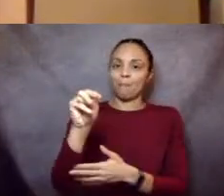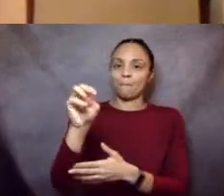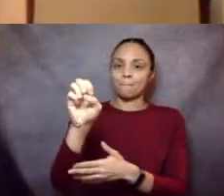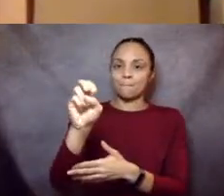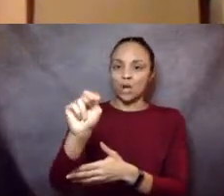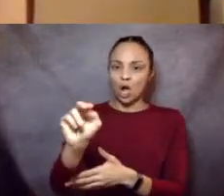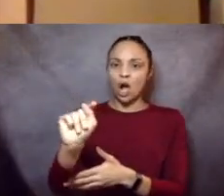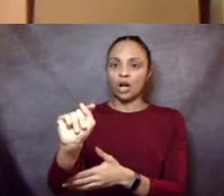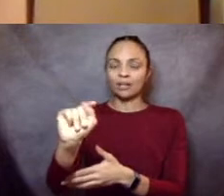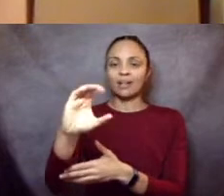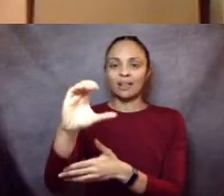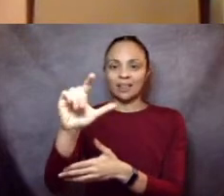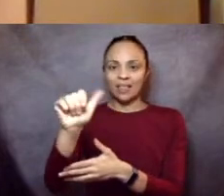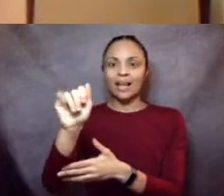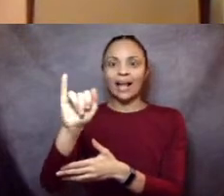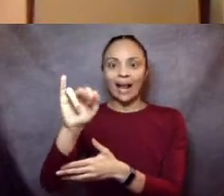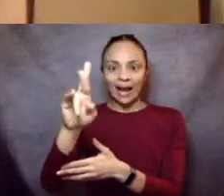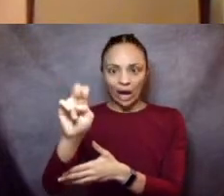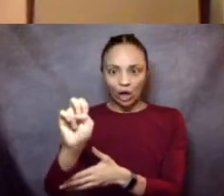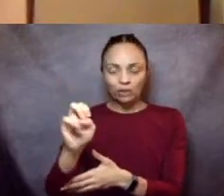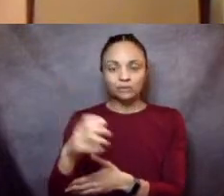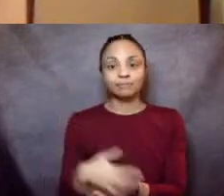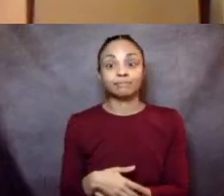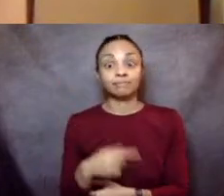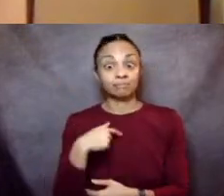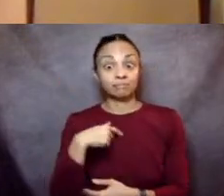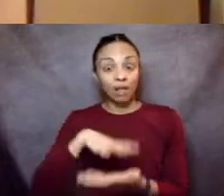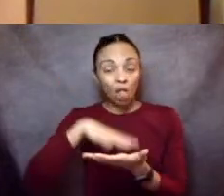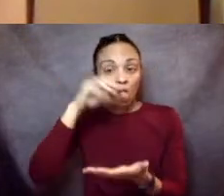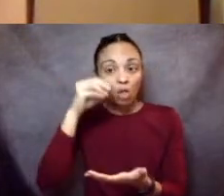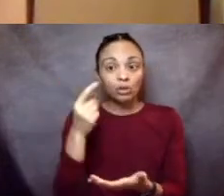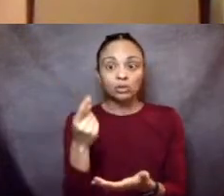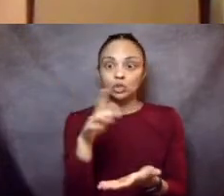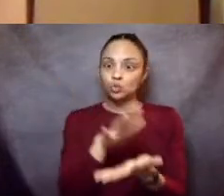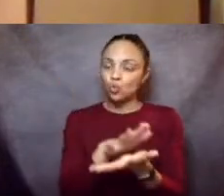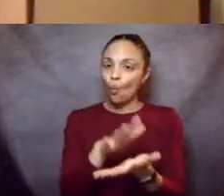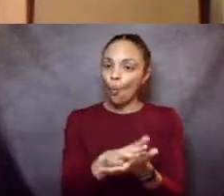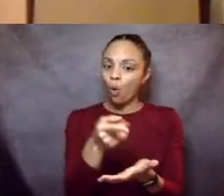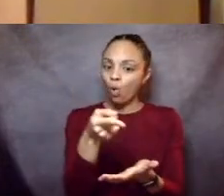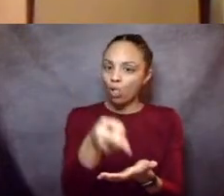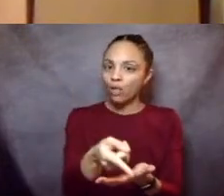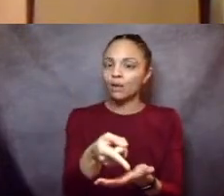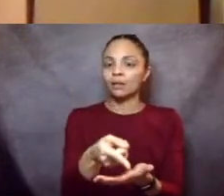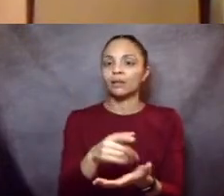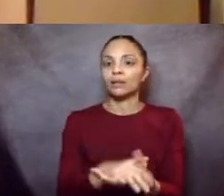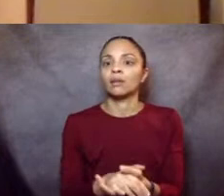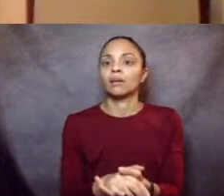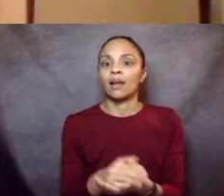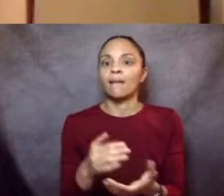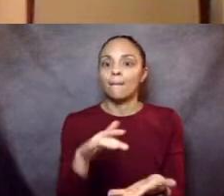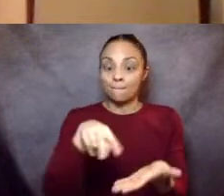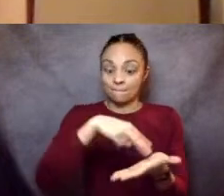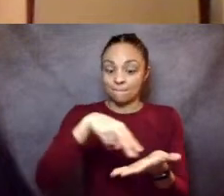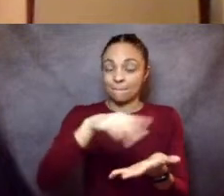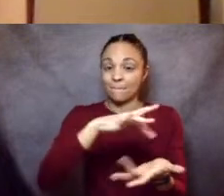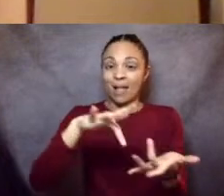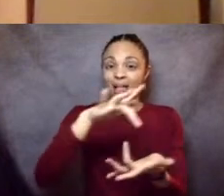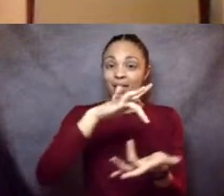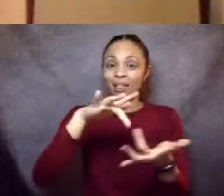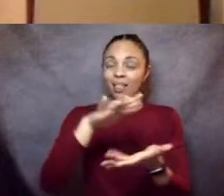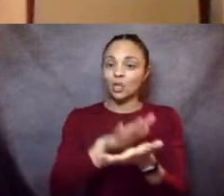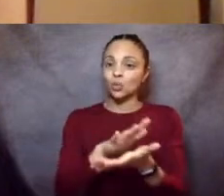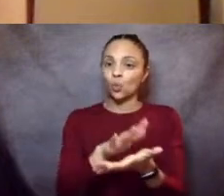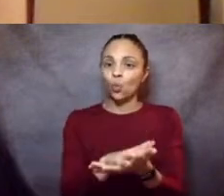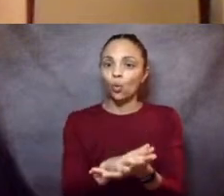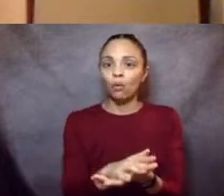discovered that there was a school called Garden State Ballet. And it was in Newark, New Jersey. I